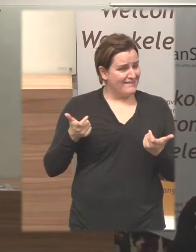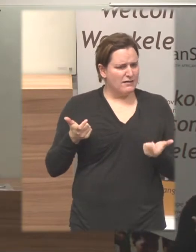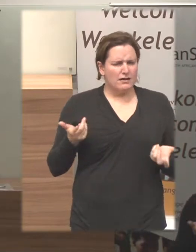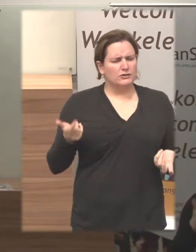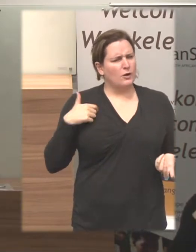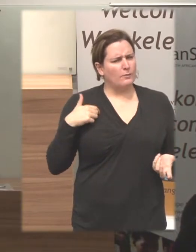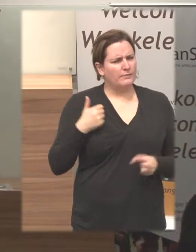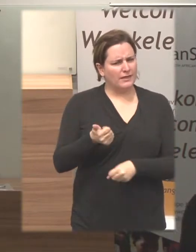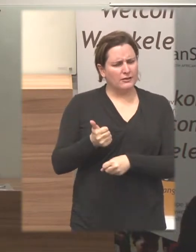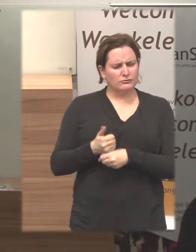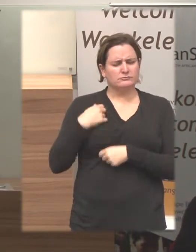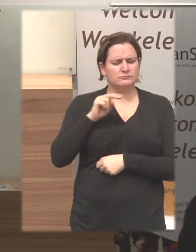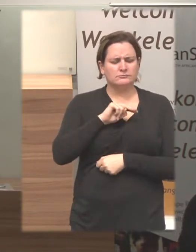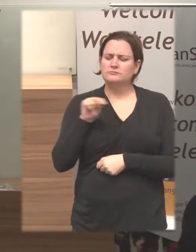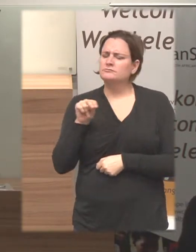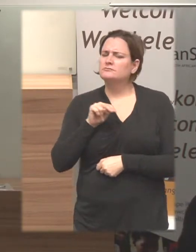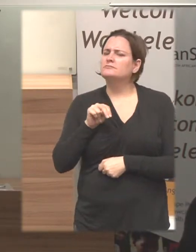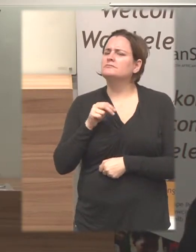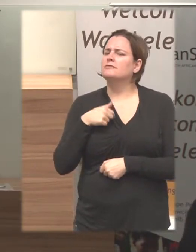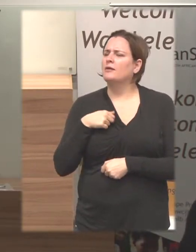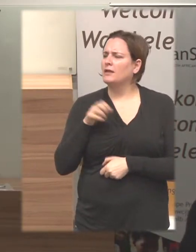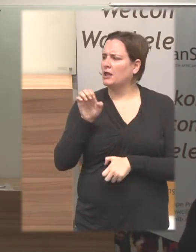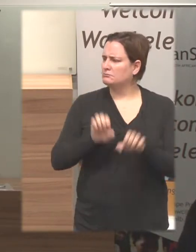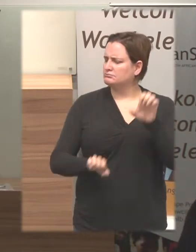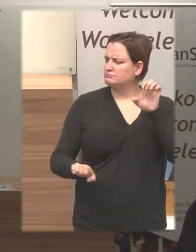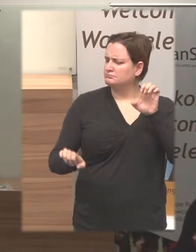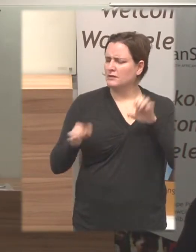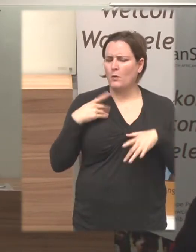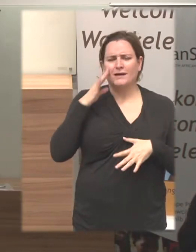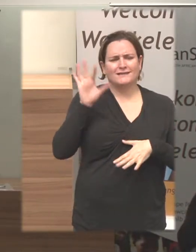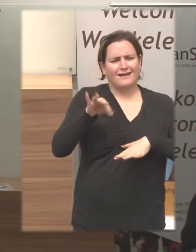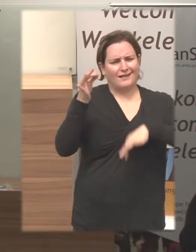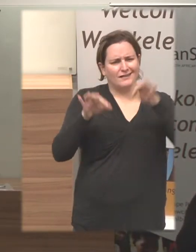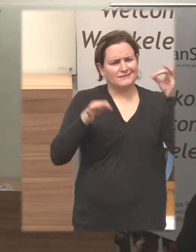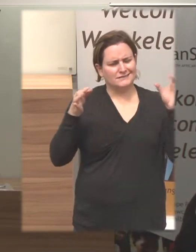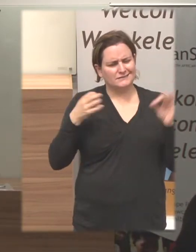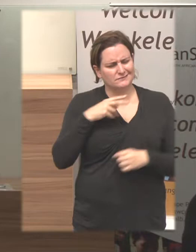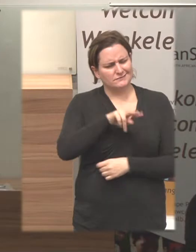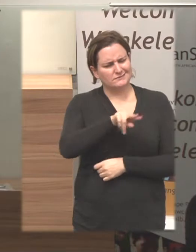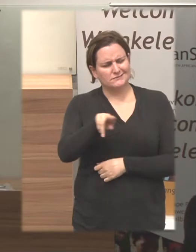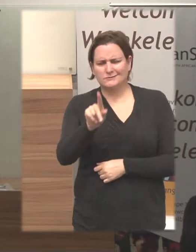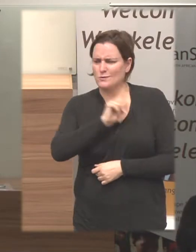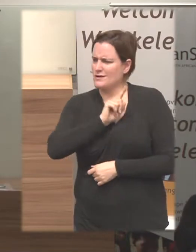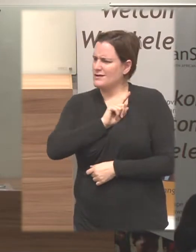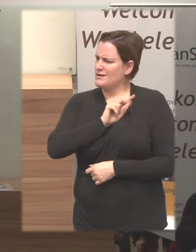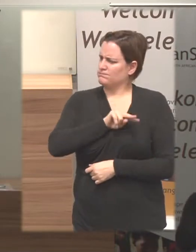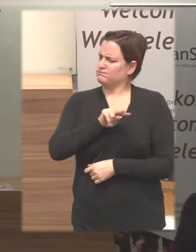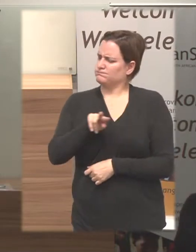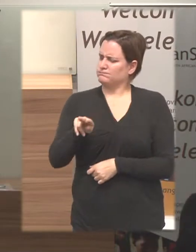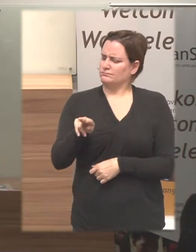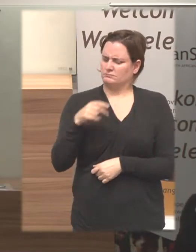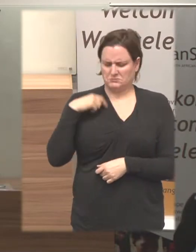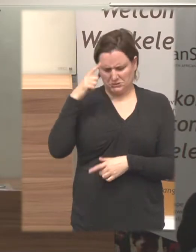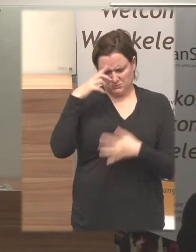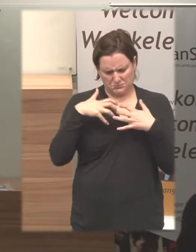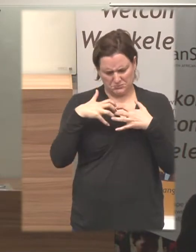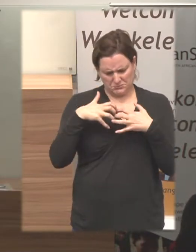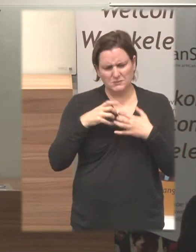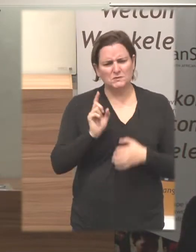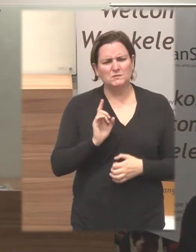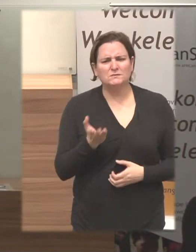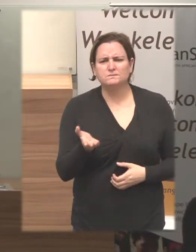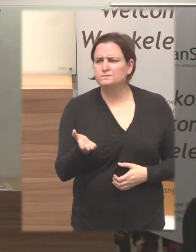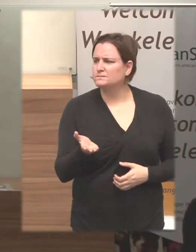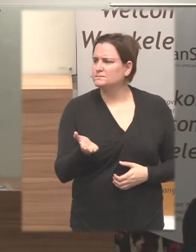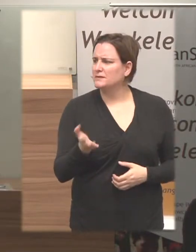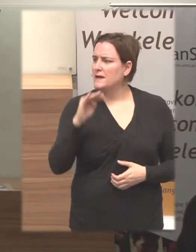had to, and analyzing it as part of my data analysis, I was thinking, well, what is this? Is this a